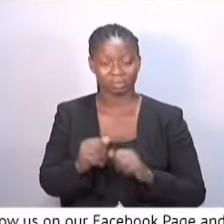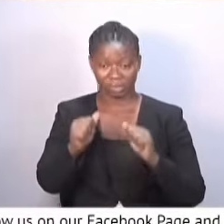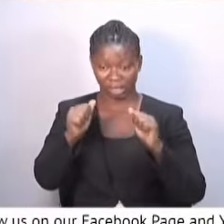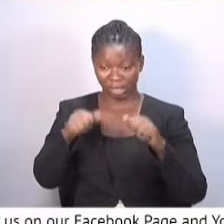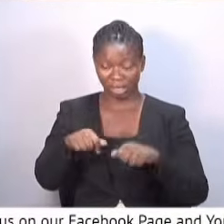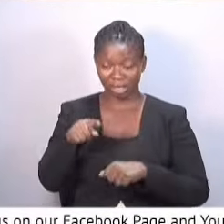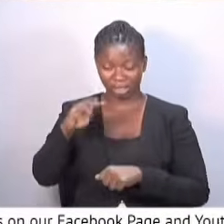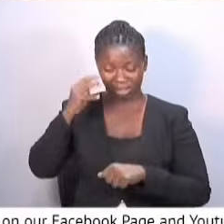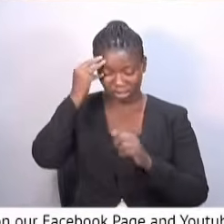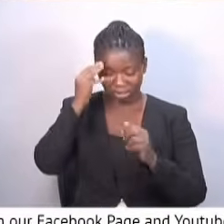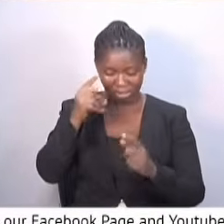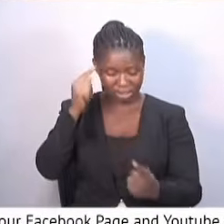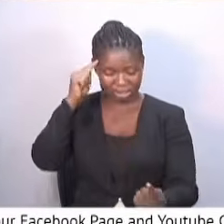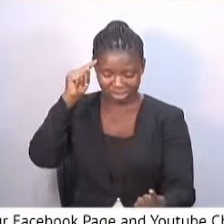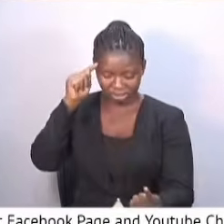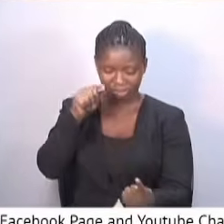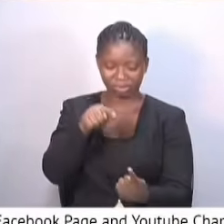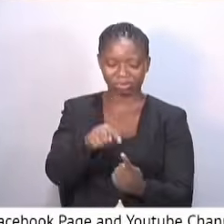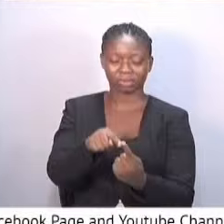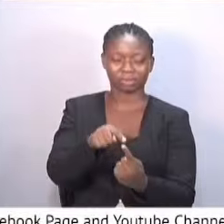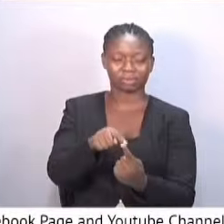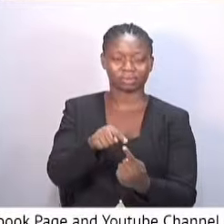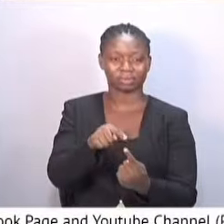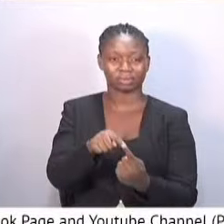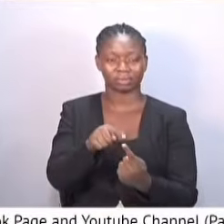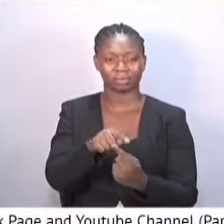Can he specifically